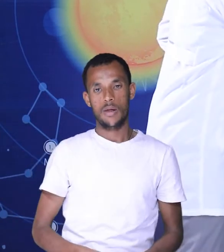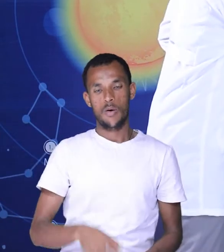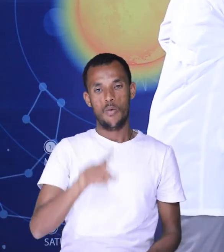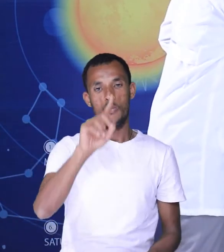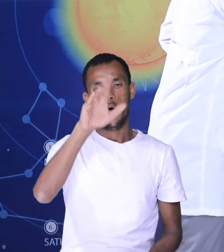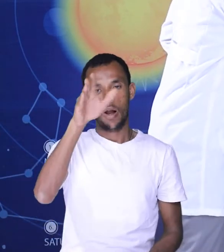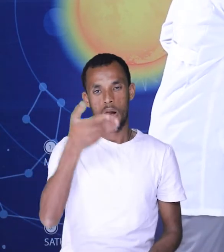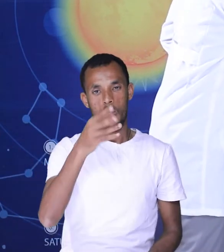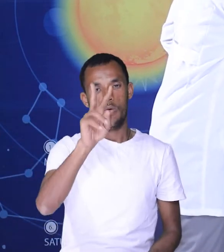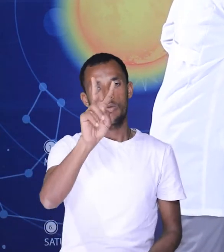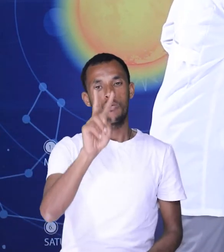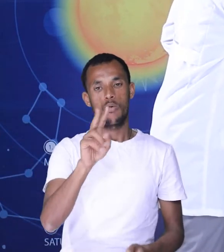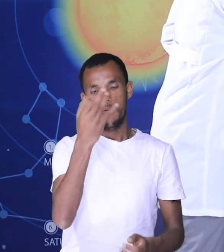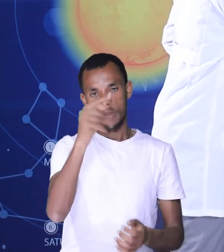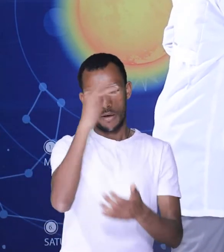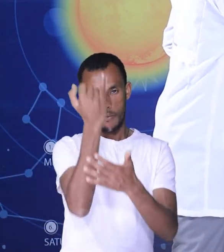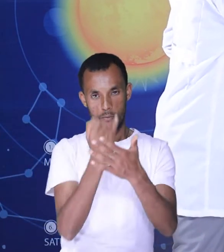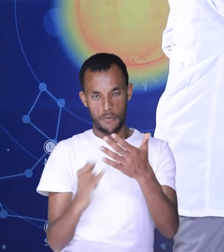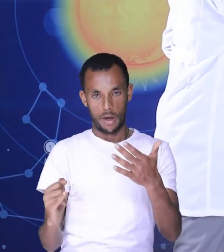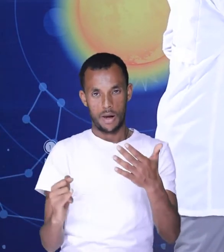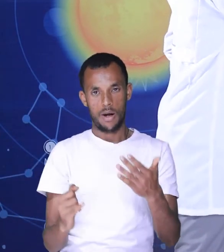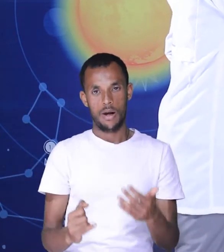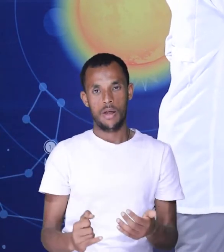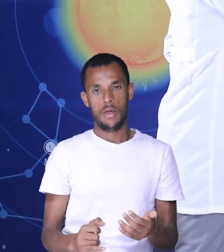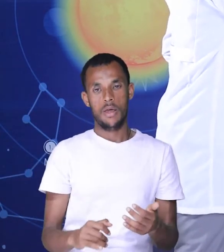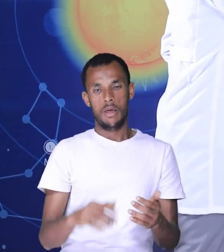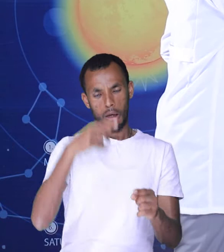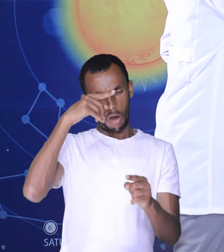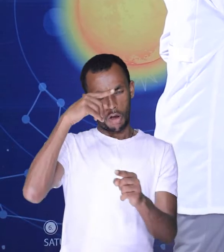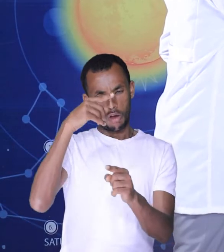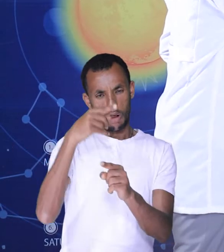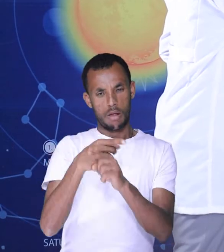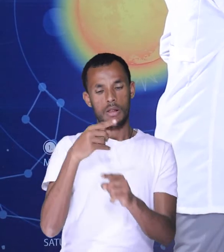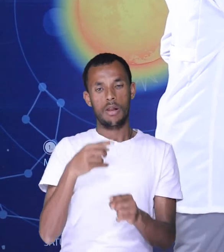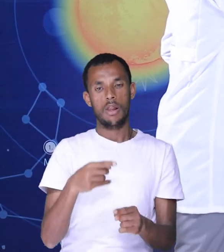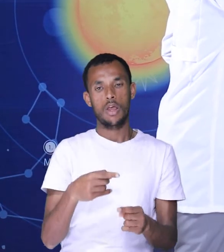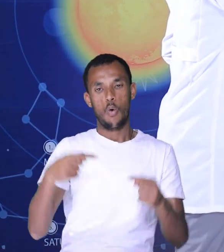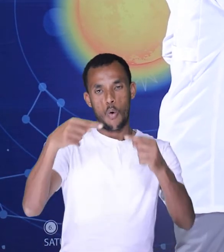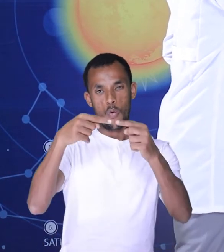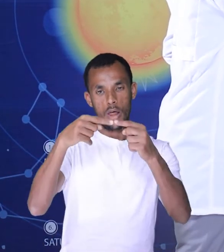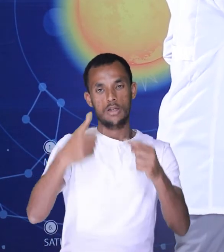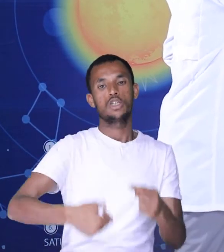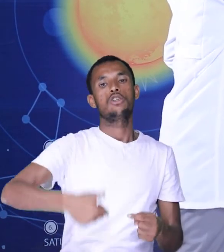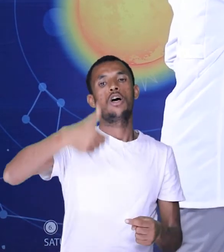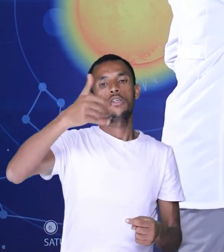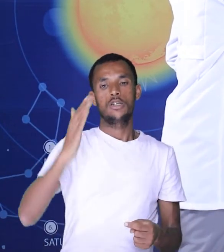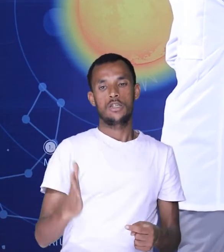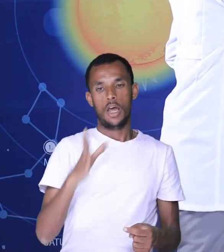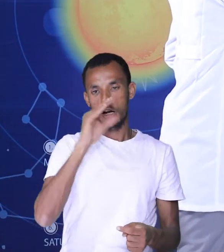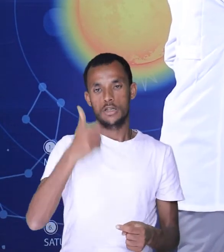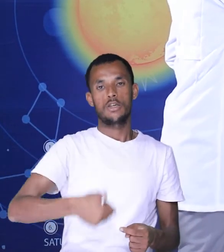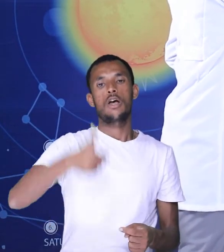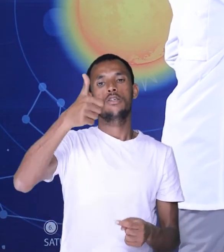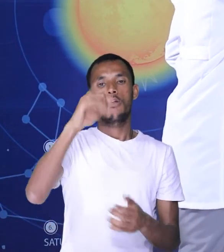one half of the figure is exactly congruent to the other side and the